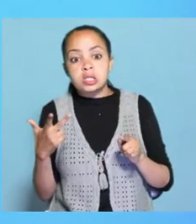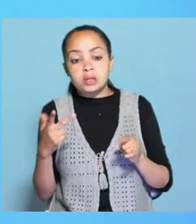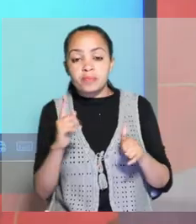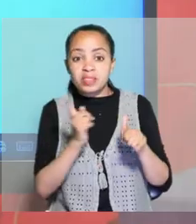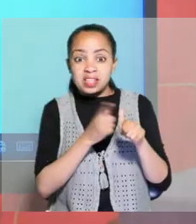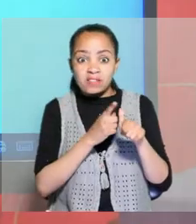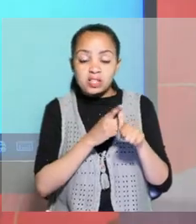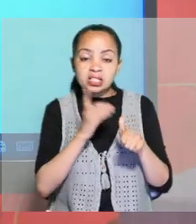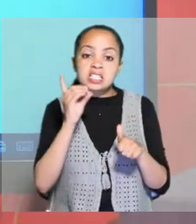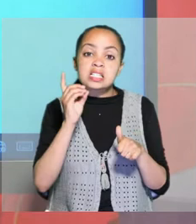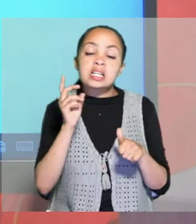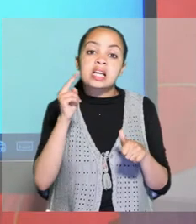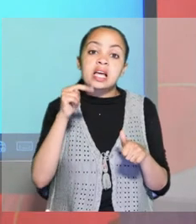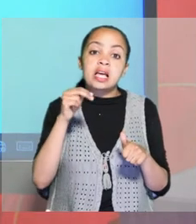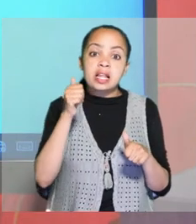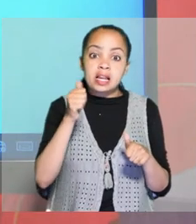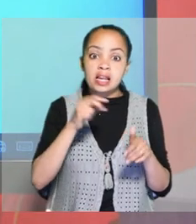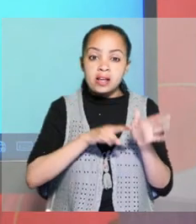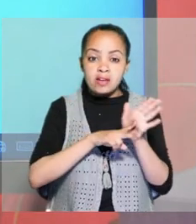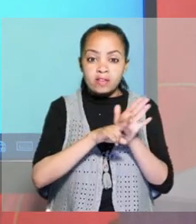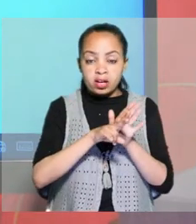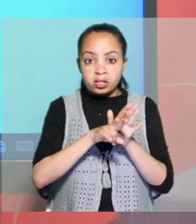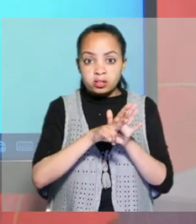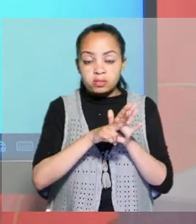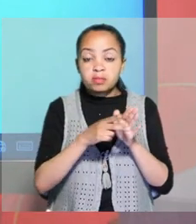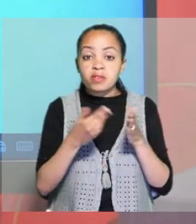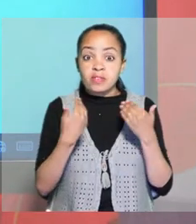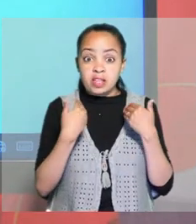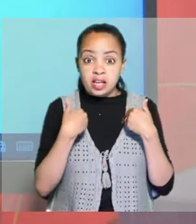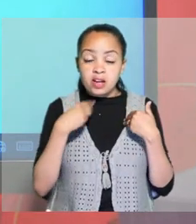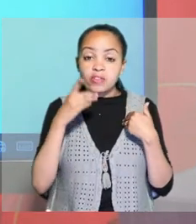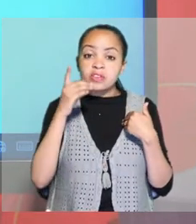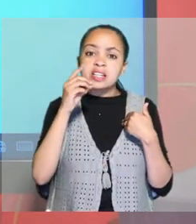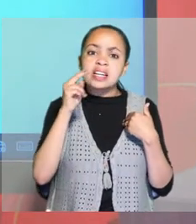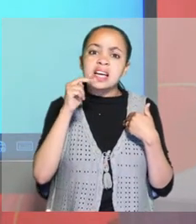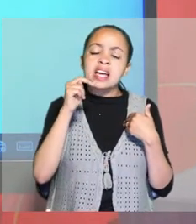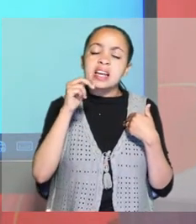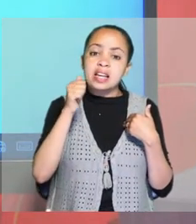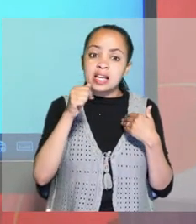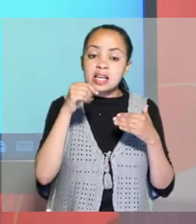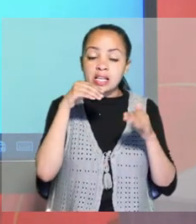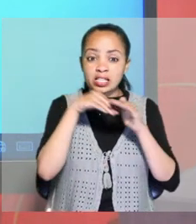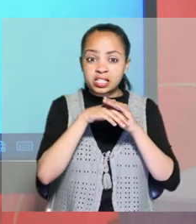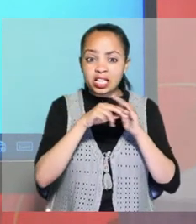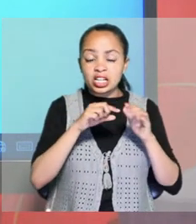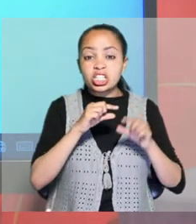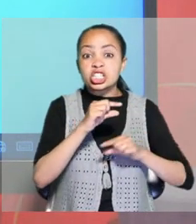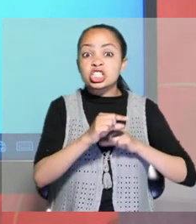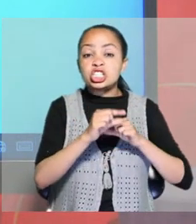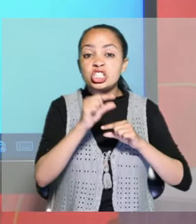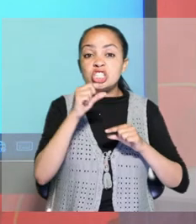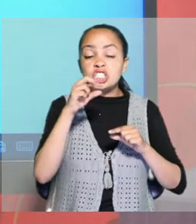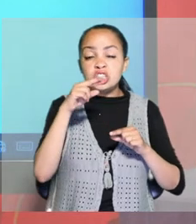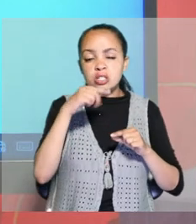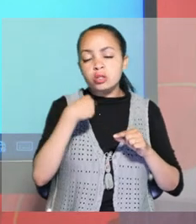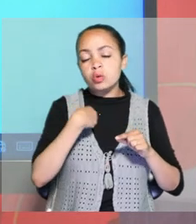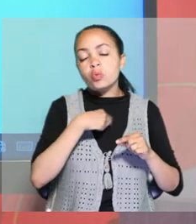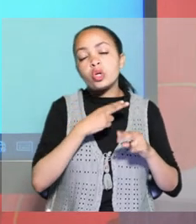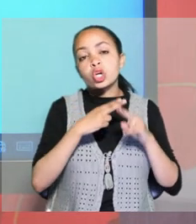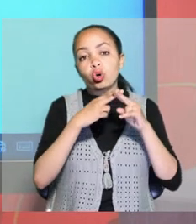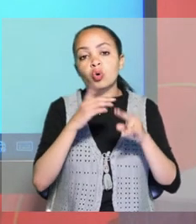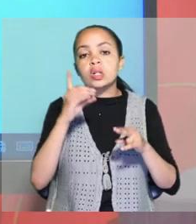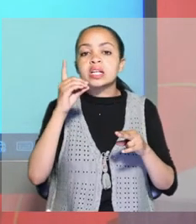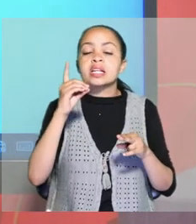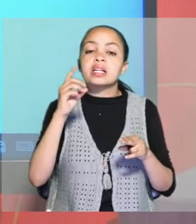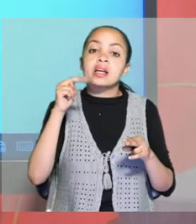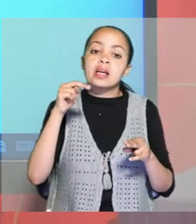DNA virus. If they contain DNA in the genetic material, we call them said to be DNA